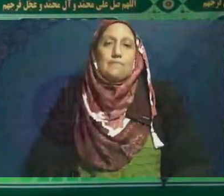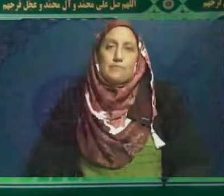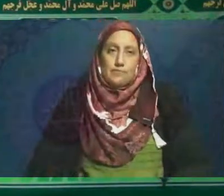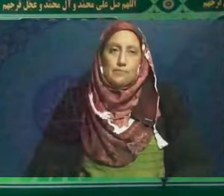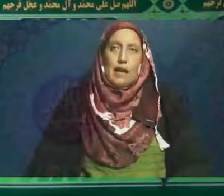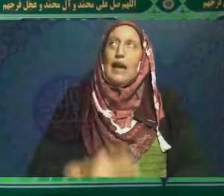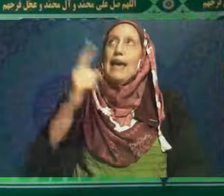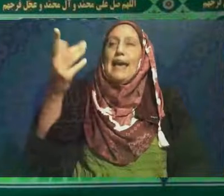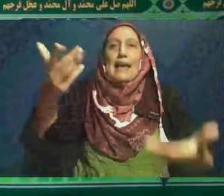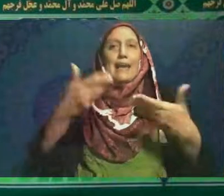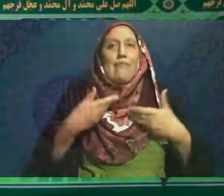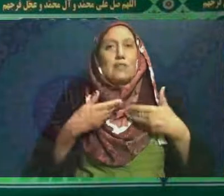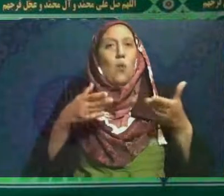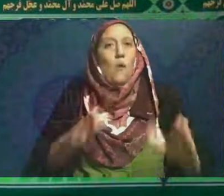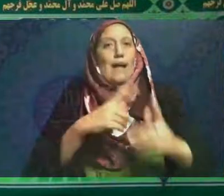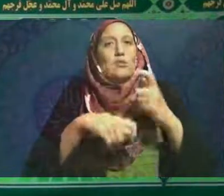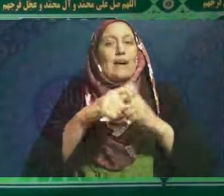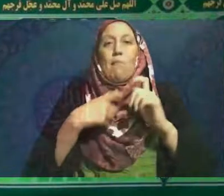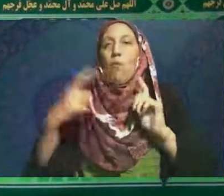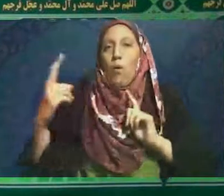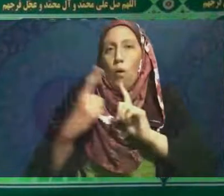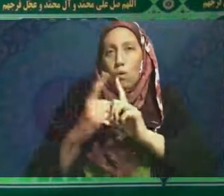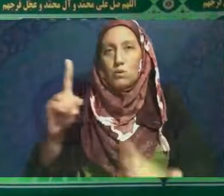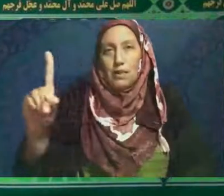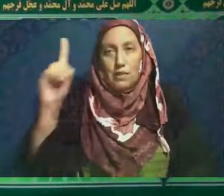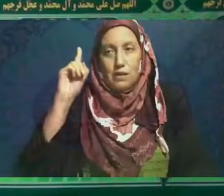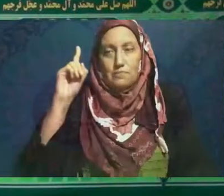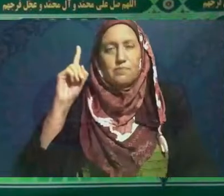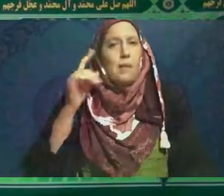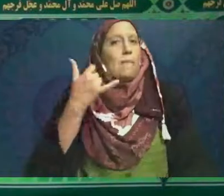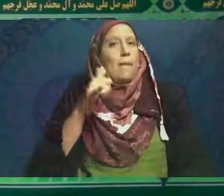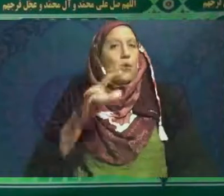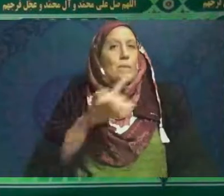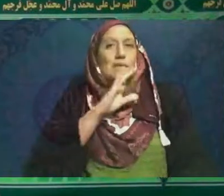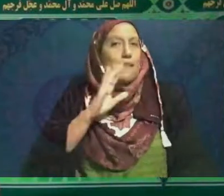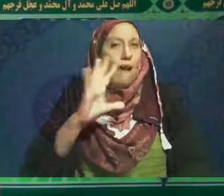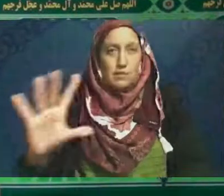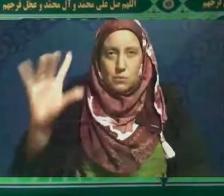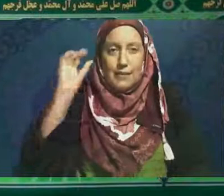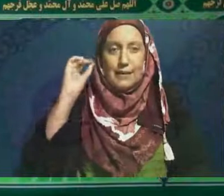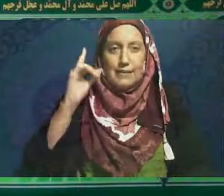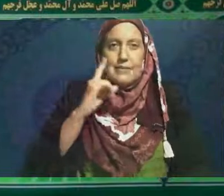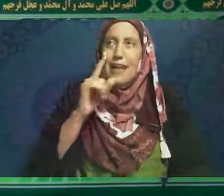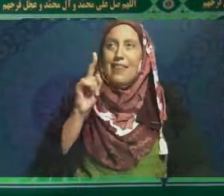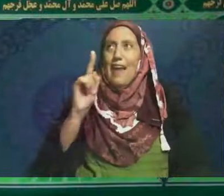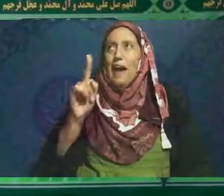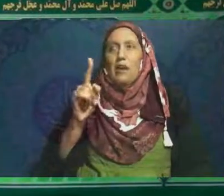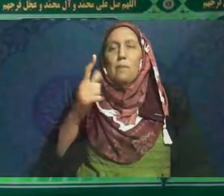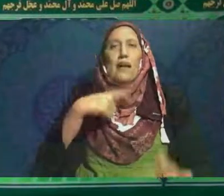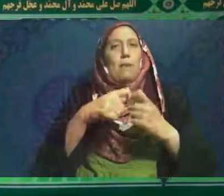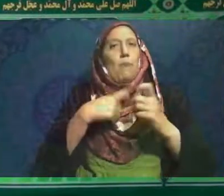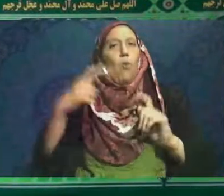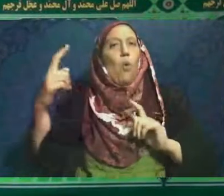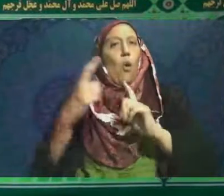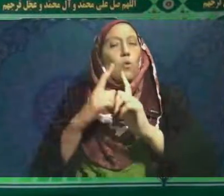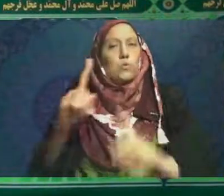that last week I mentioned that Tawassul is one side of a coin of nearness to God. In other words,